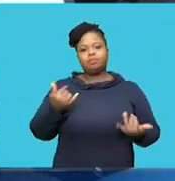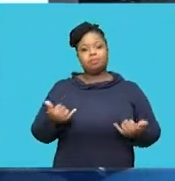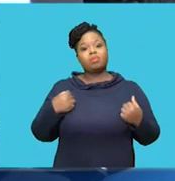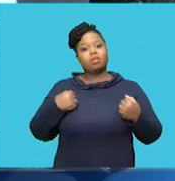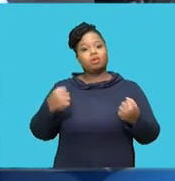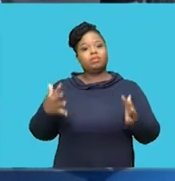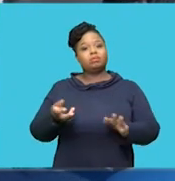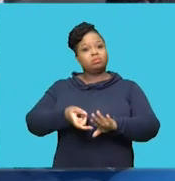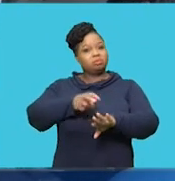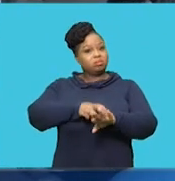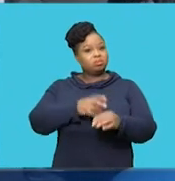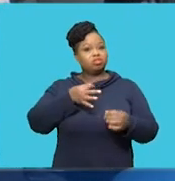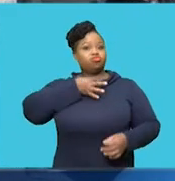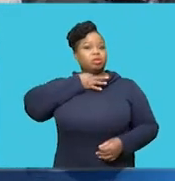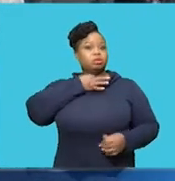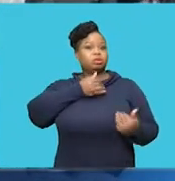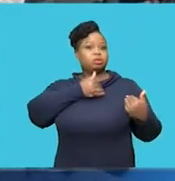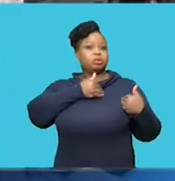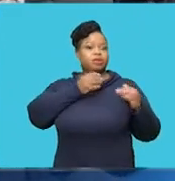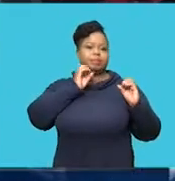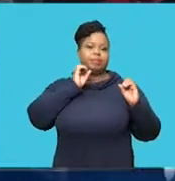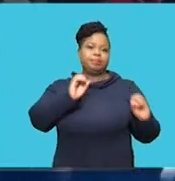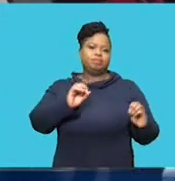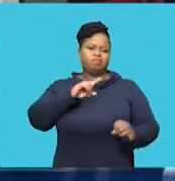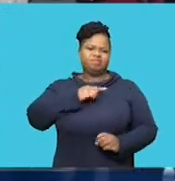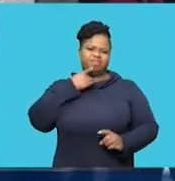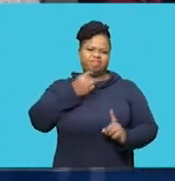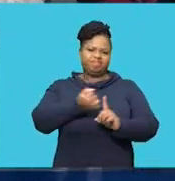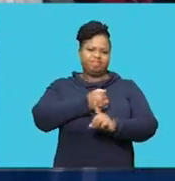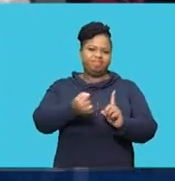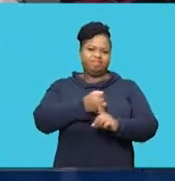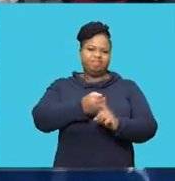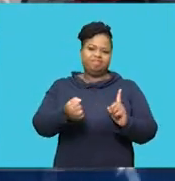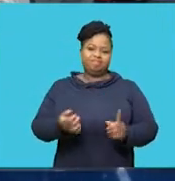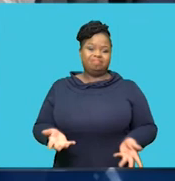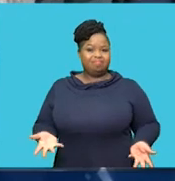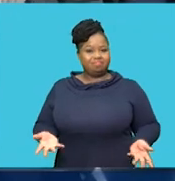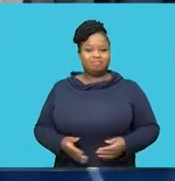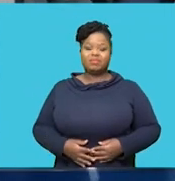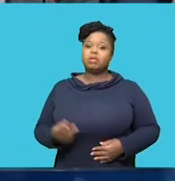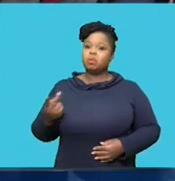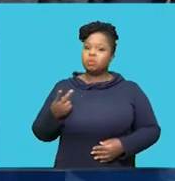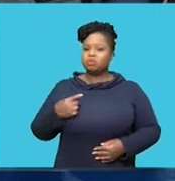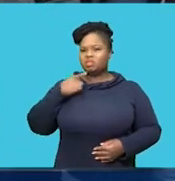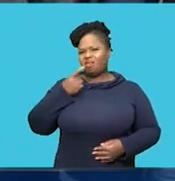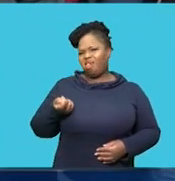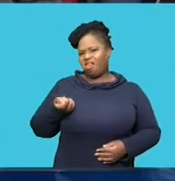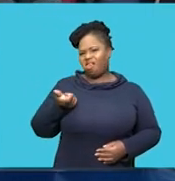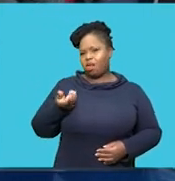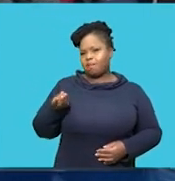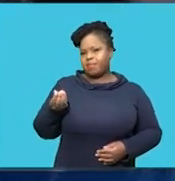zithuthi zomphakathi nebeke kakhulu eqhulwini ukuxhashazwa kwabashayeli ungavikeleki kwabo kanye nemali encane abaye.